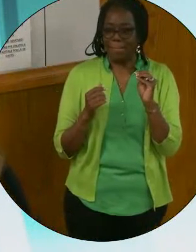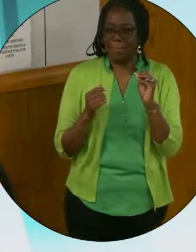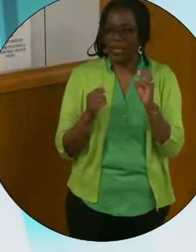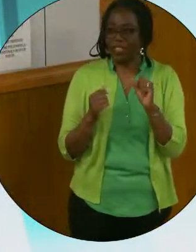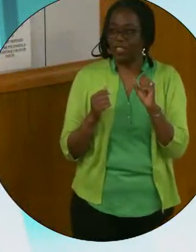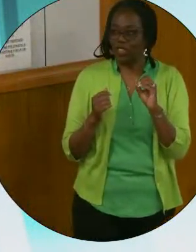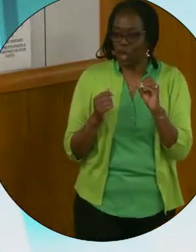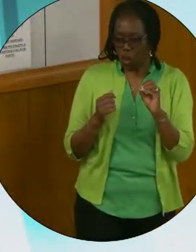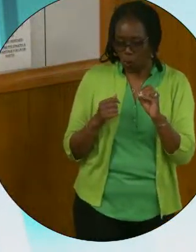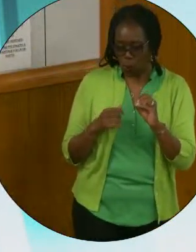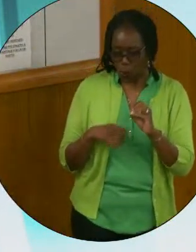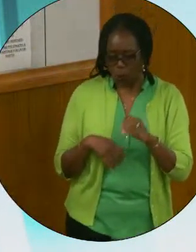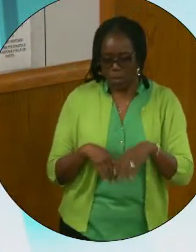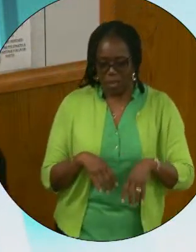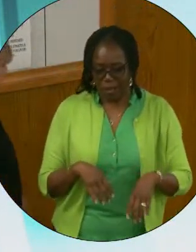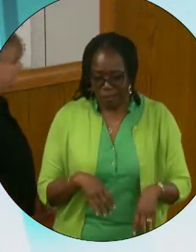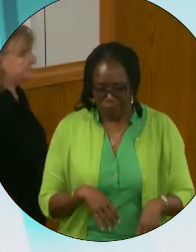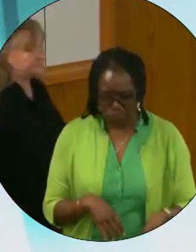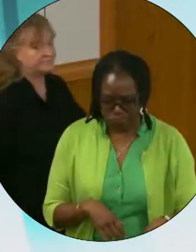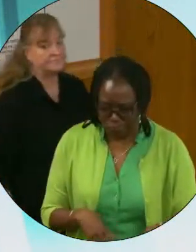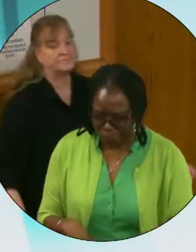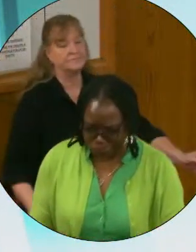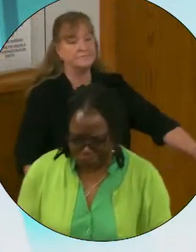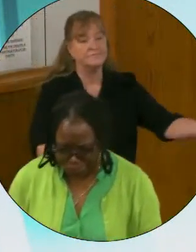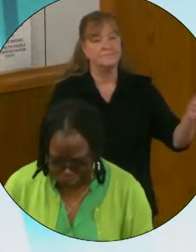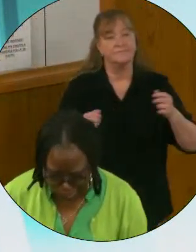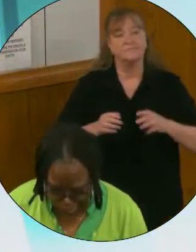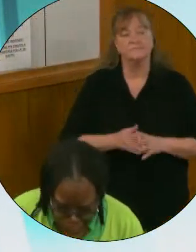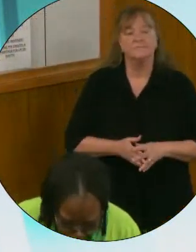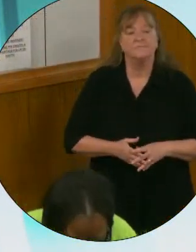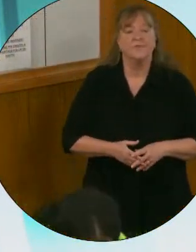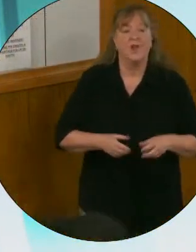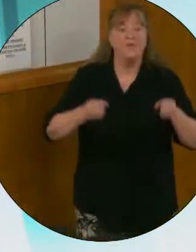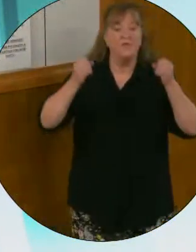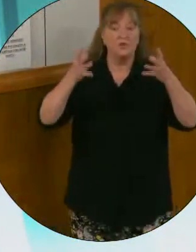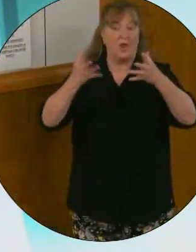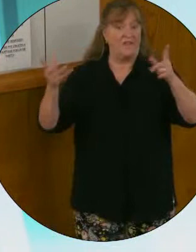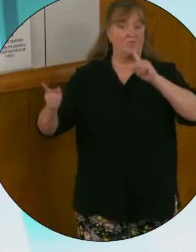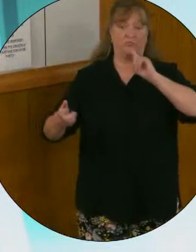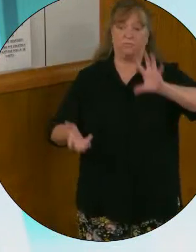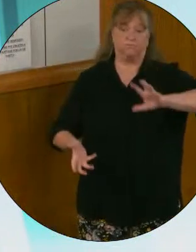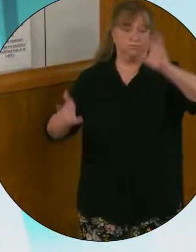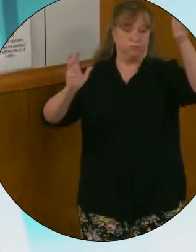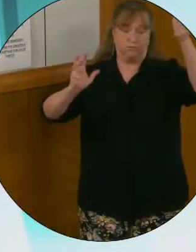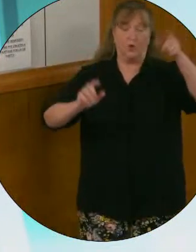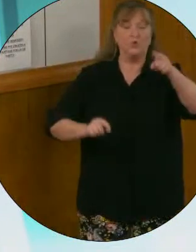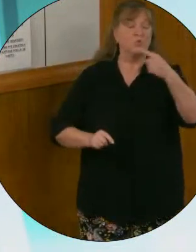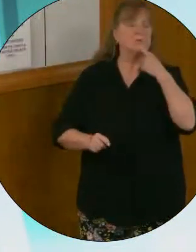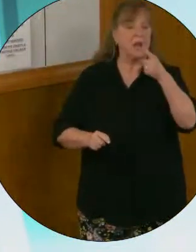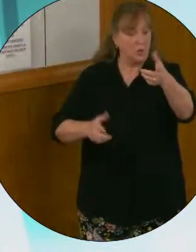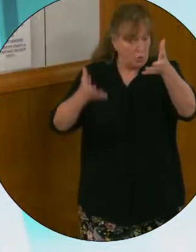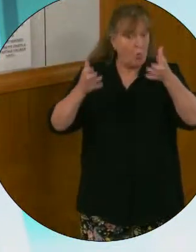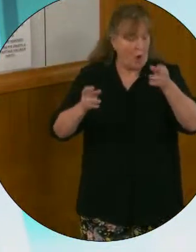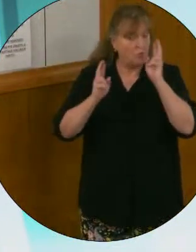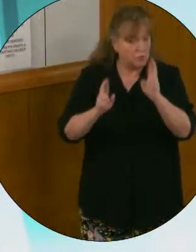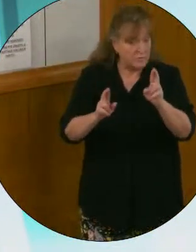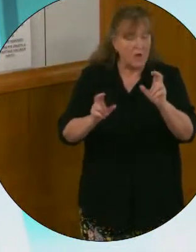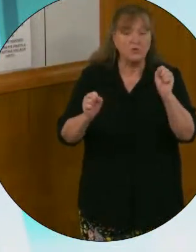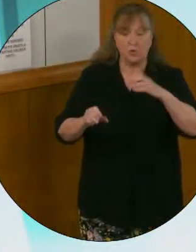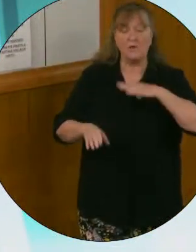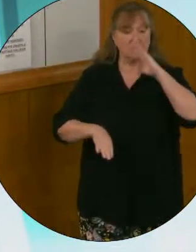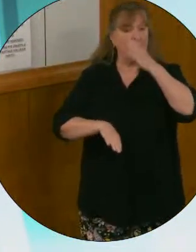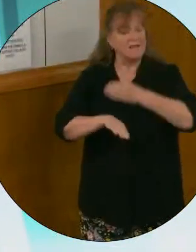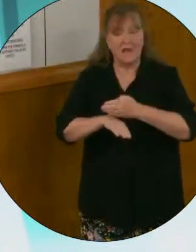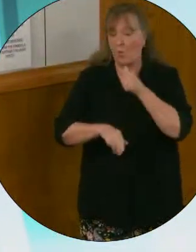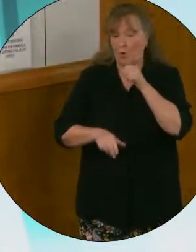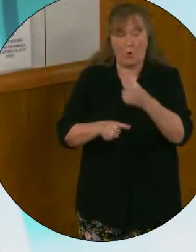So just letting you guys know that a lot of things are pretty jacked up. Like you said, you guys want respect, but so does my son.